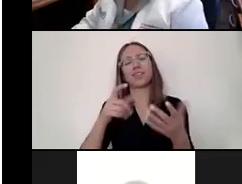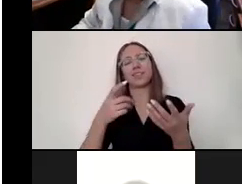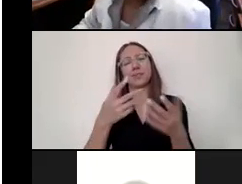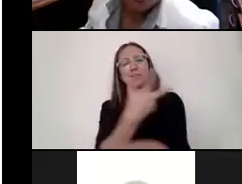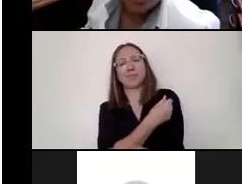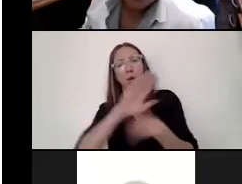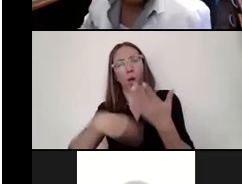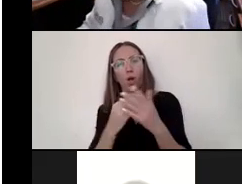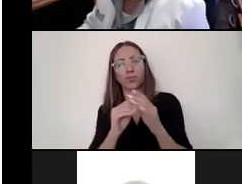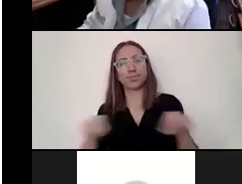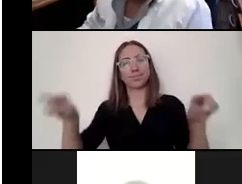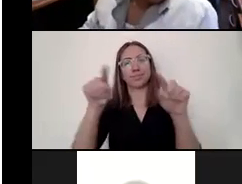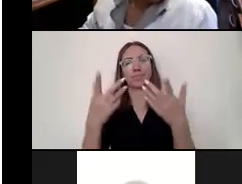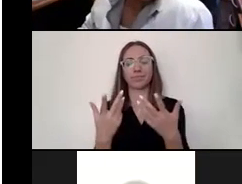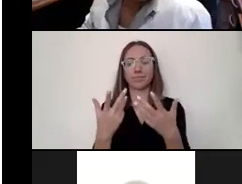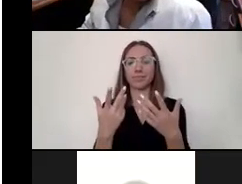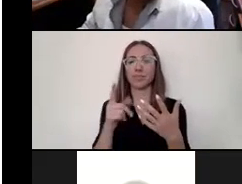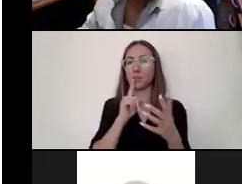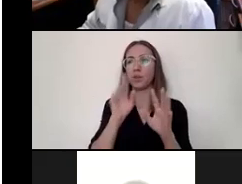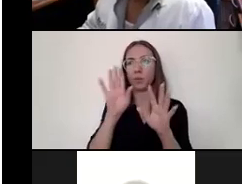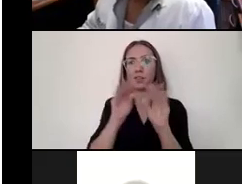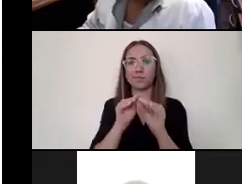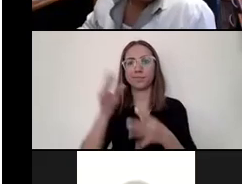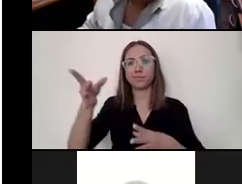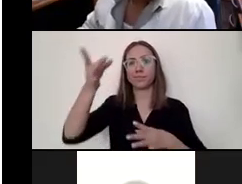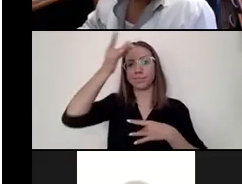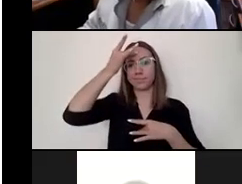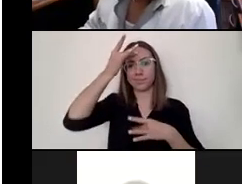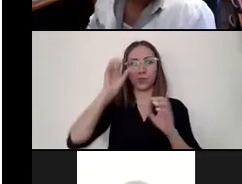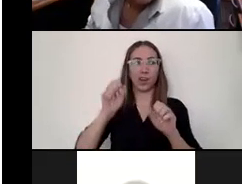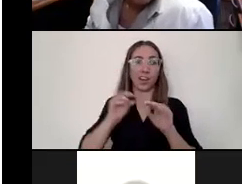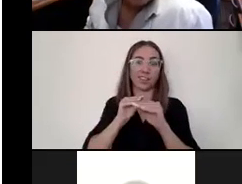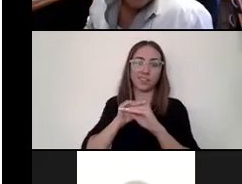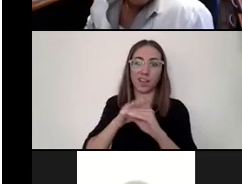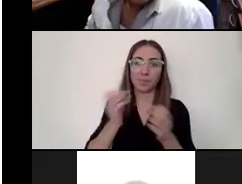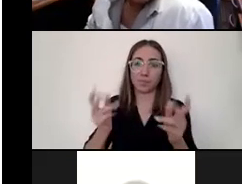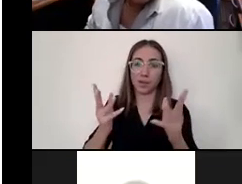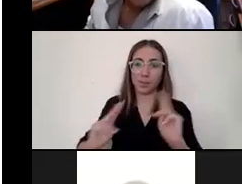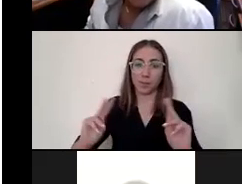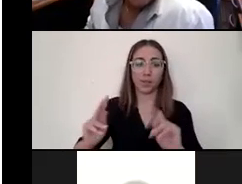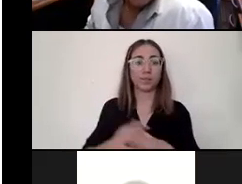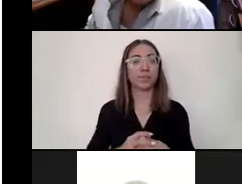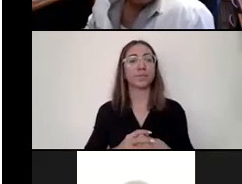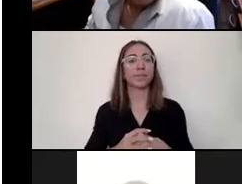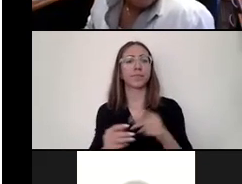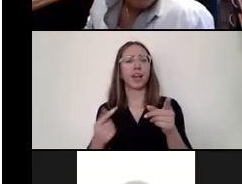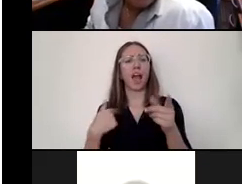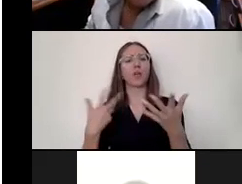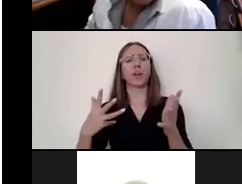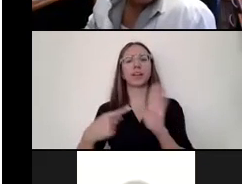of the population. This is something that affects us all. All right. So I think I presented this last time,